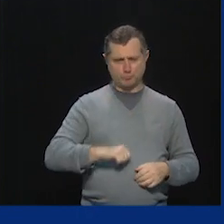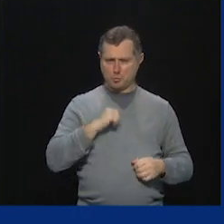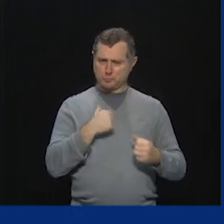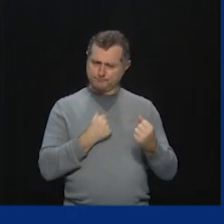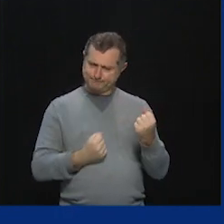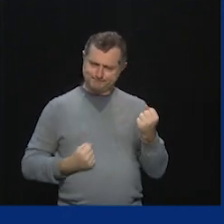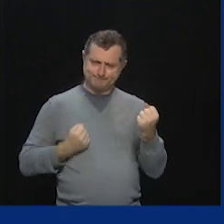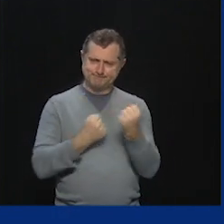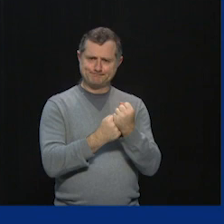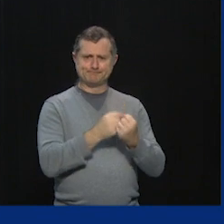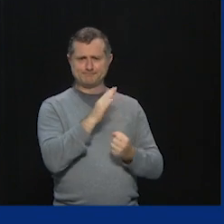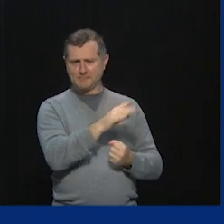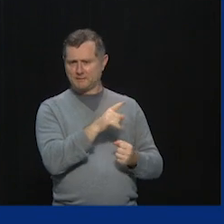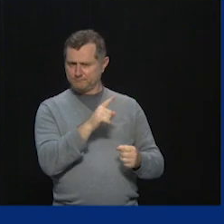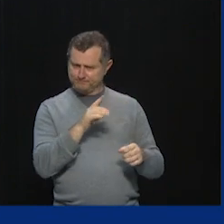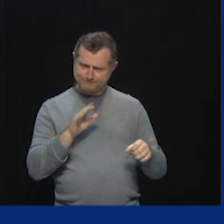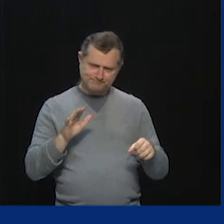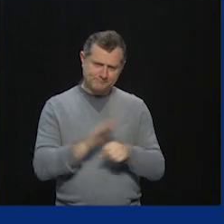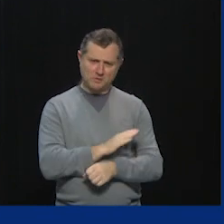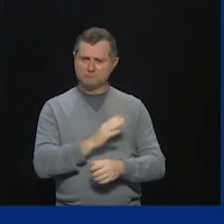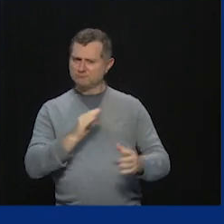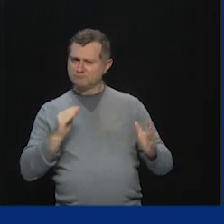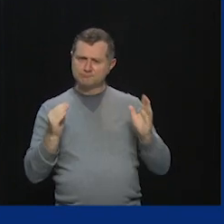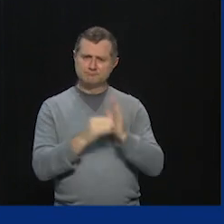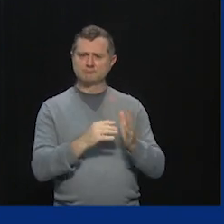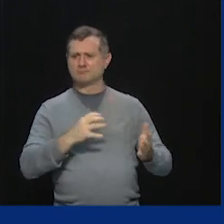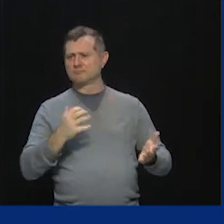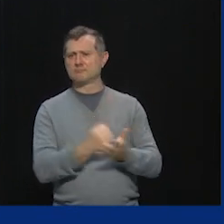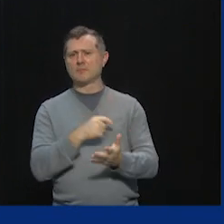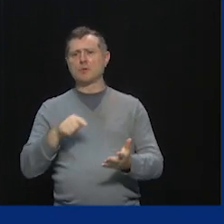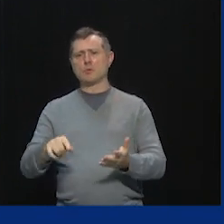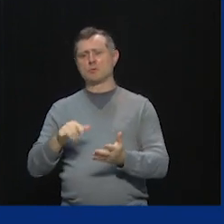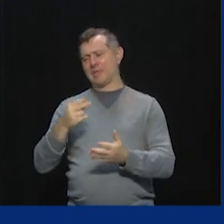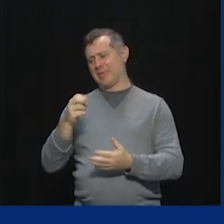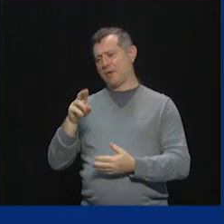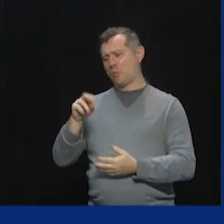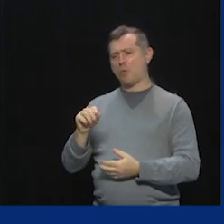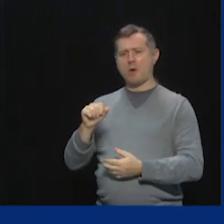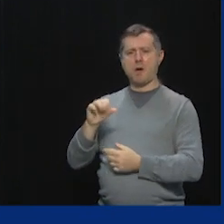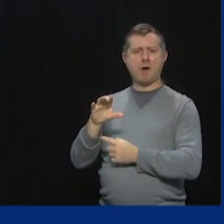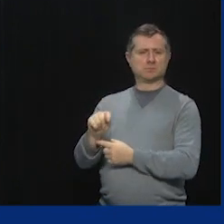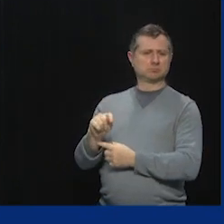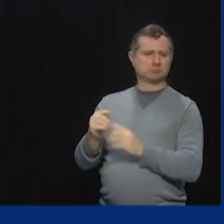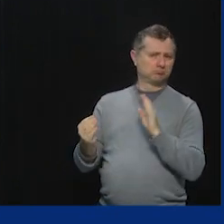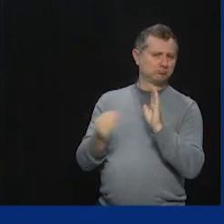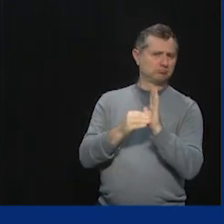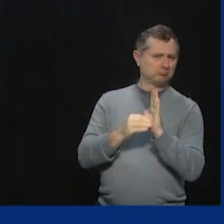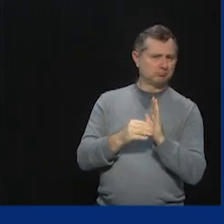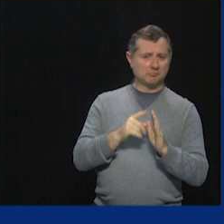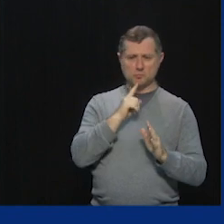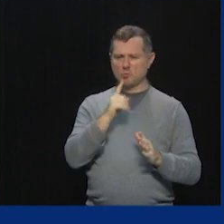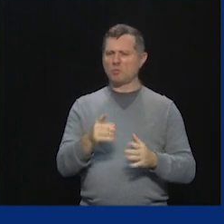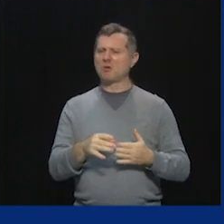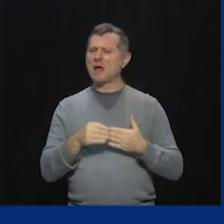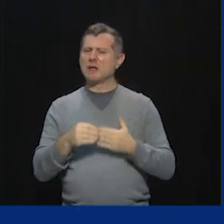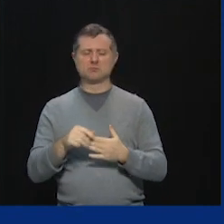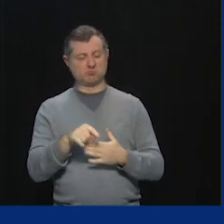HERO Act. New York State is actually leading the way in the first of its kind airborne infectious disease protocols.